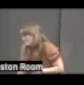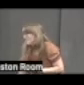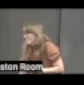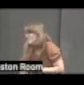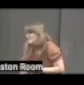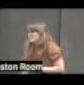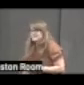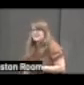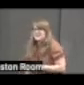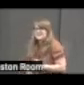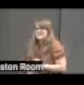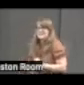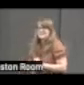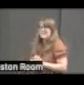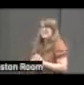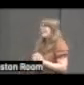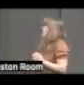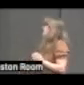So fun, right?